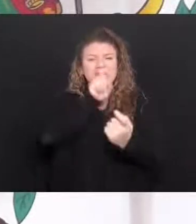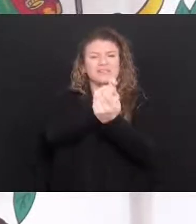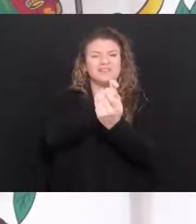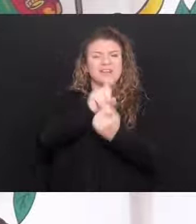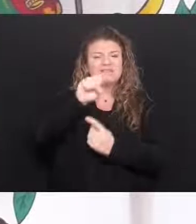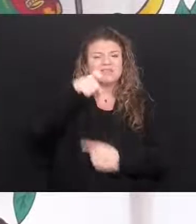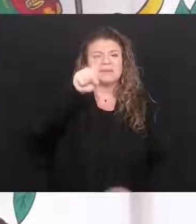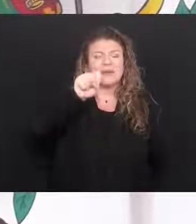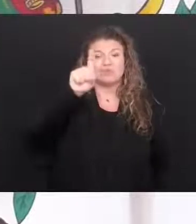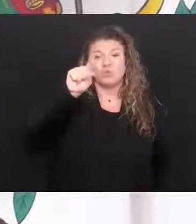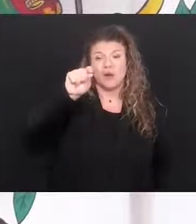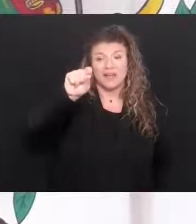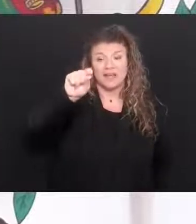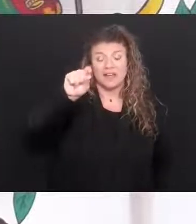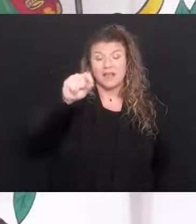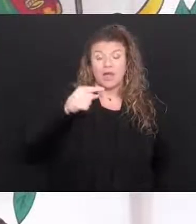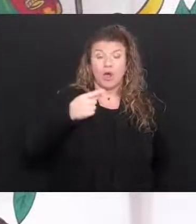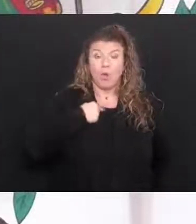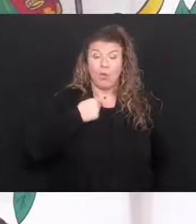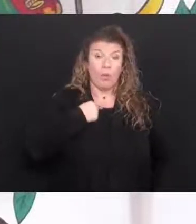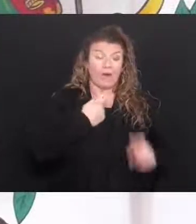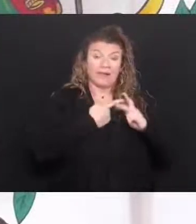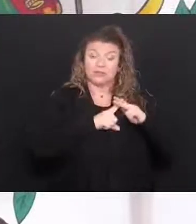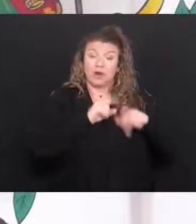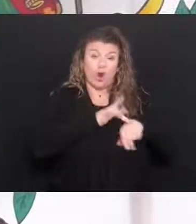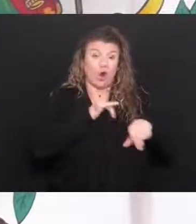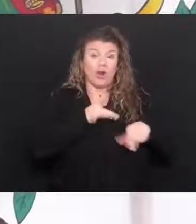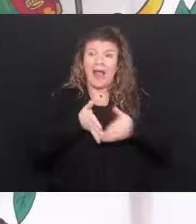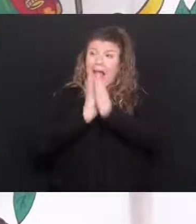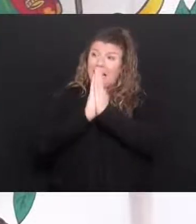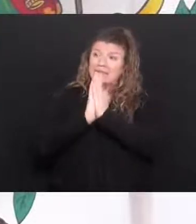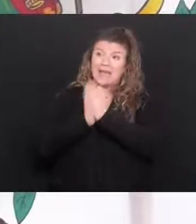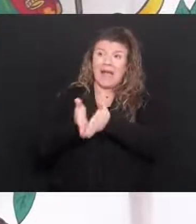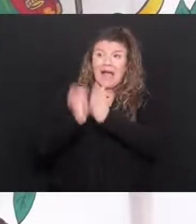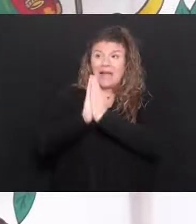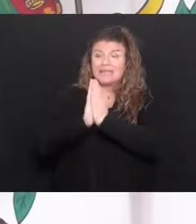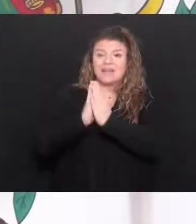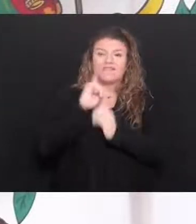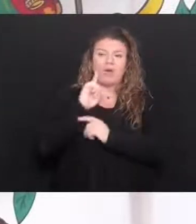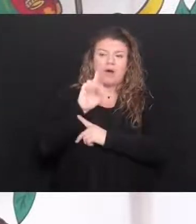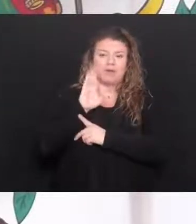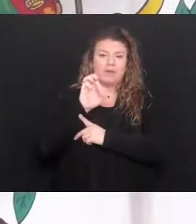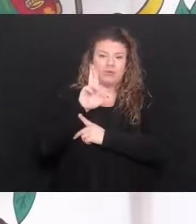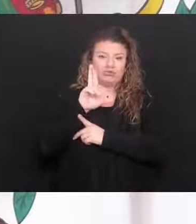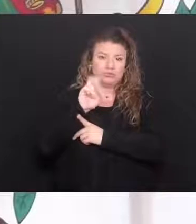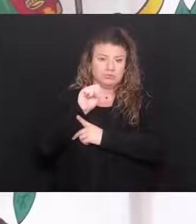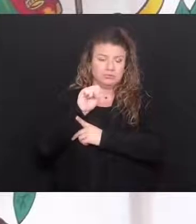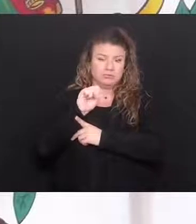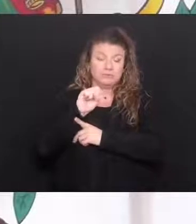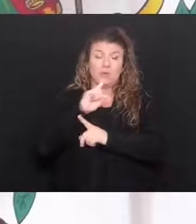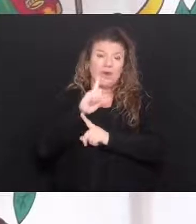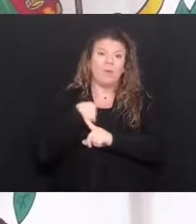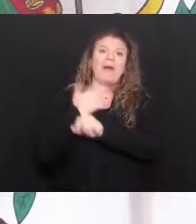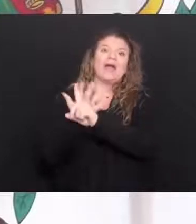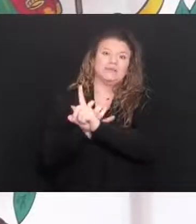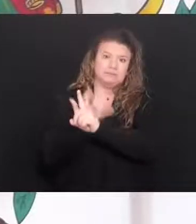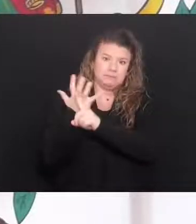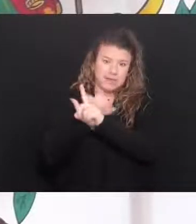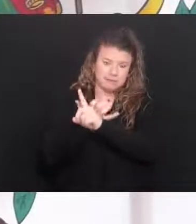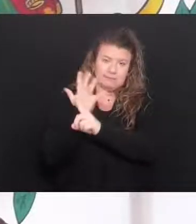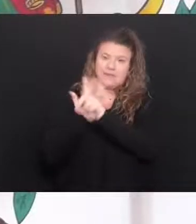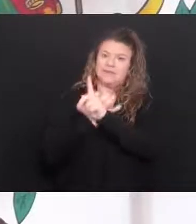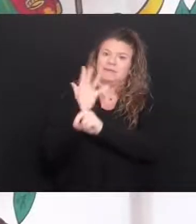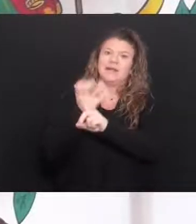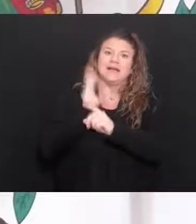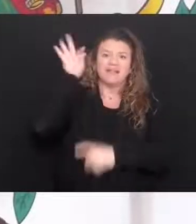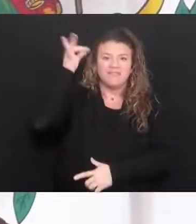20th, and we started early on asking for booster shots, really begging the federal